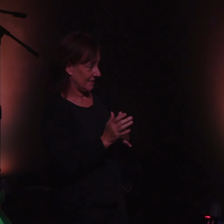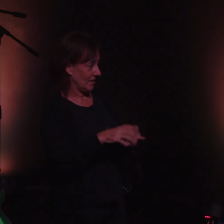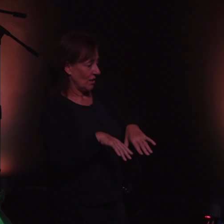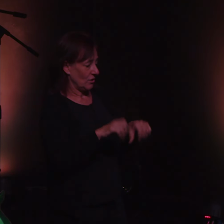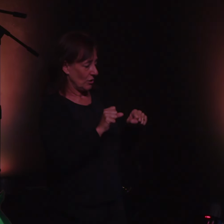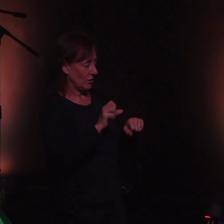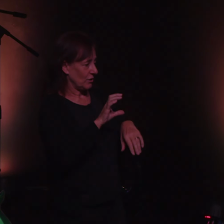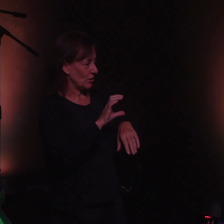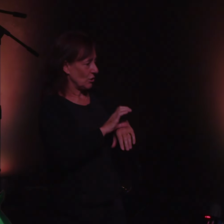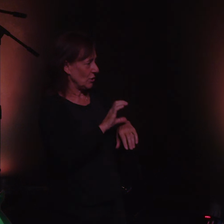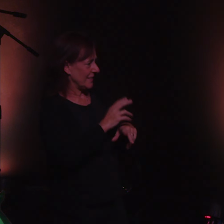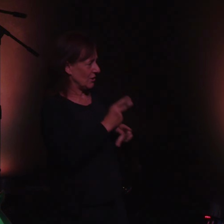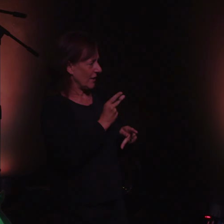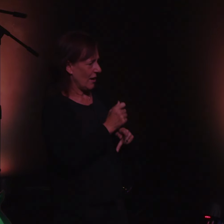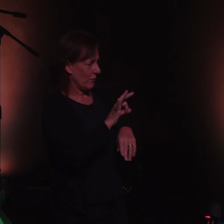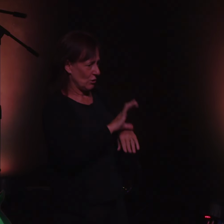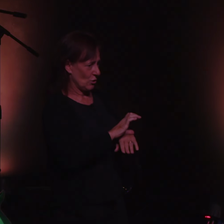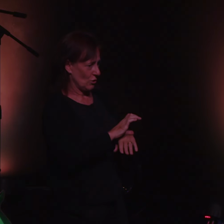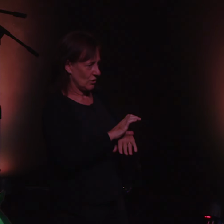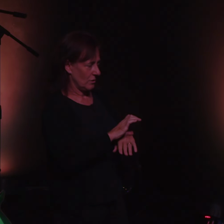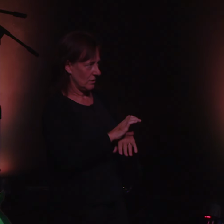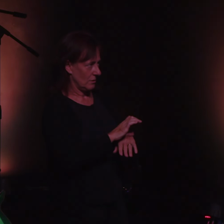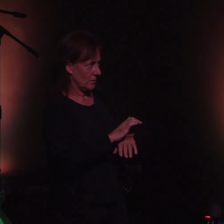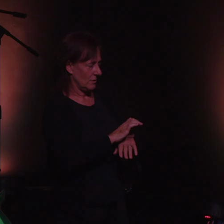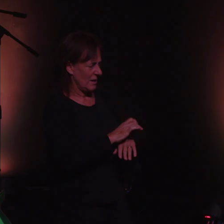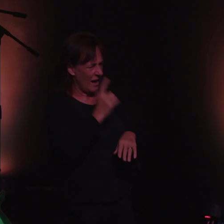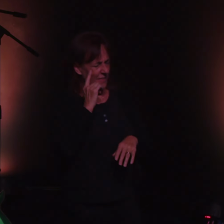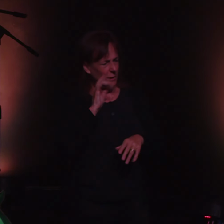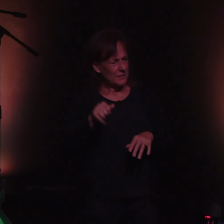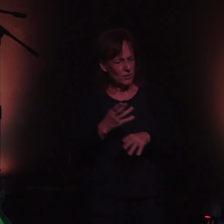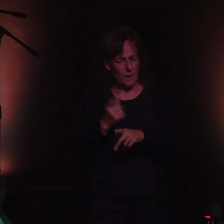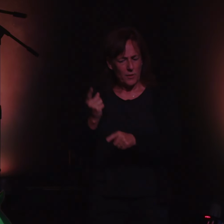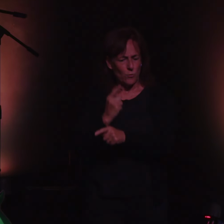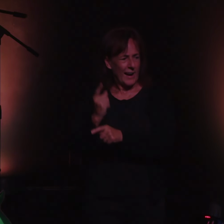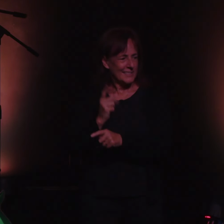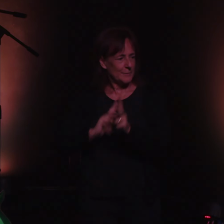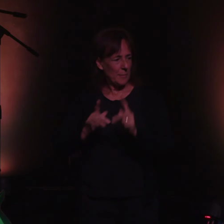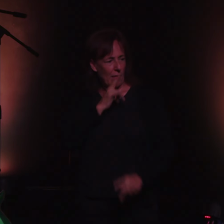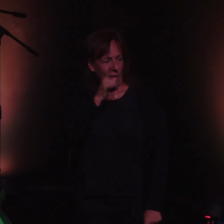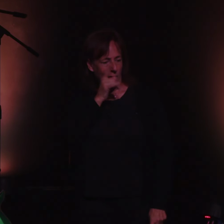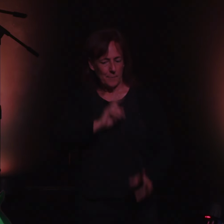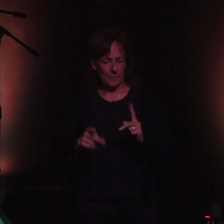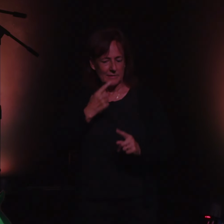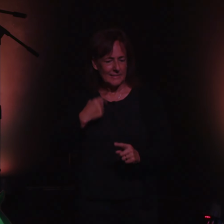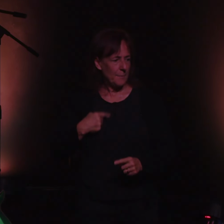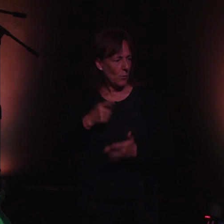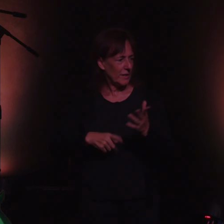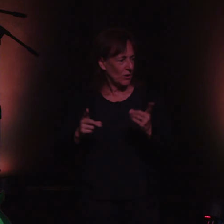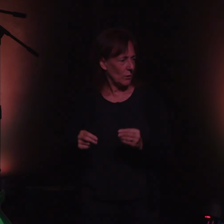church and took care of him. I thought it was the job of the righteous people in the church to tell him what they're doing wrong.